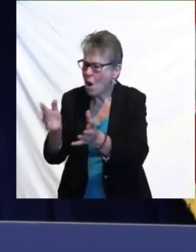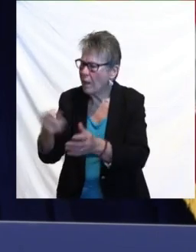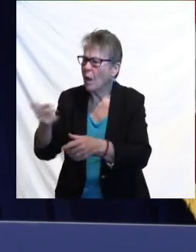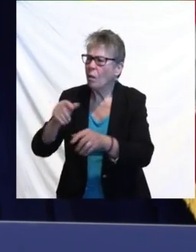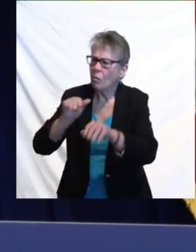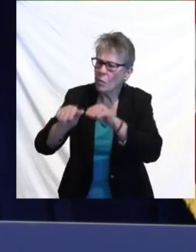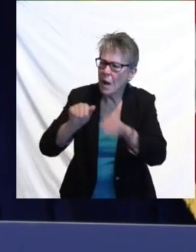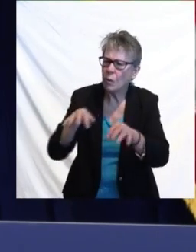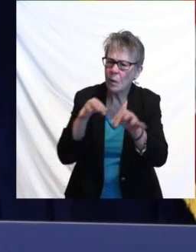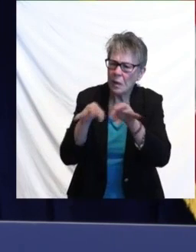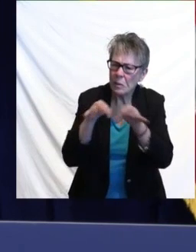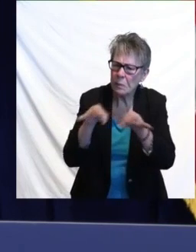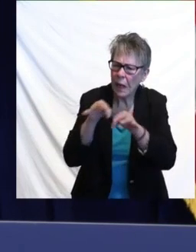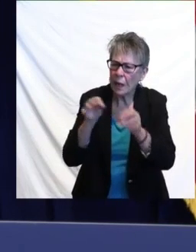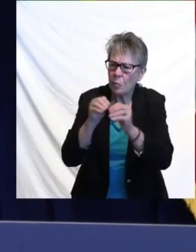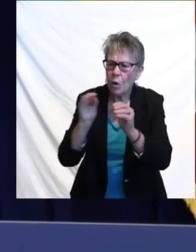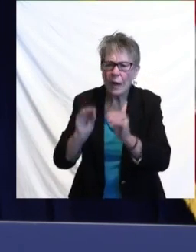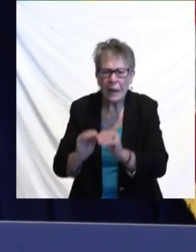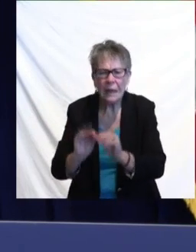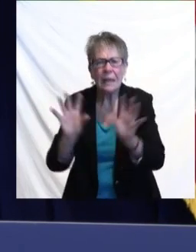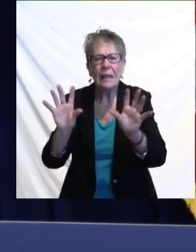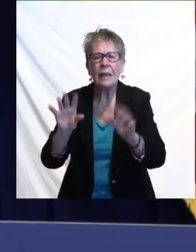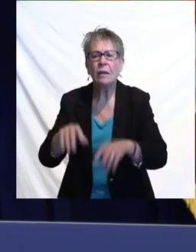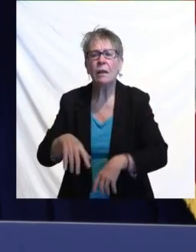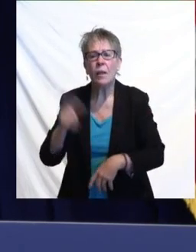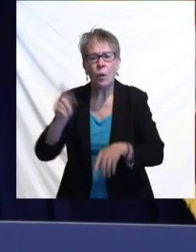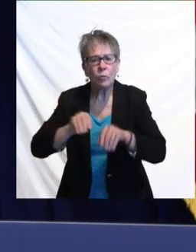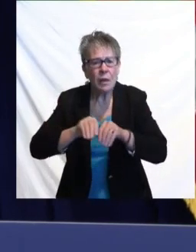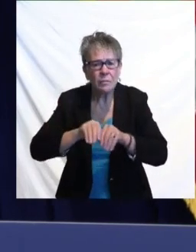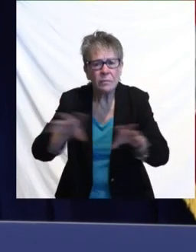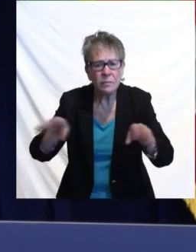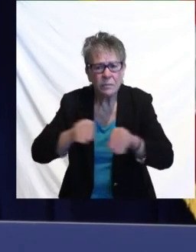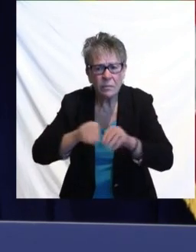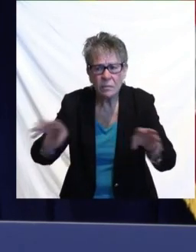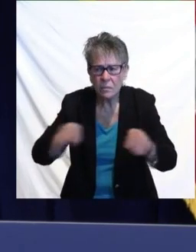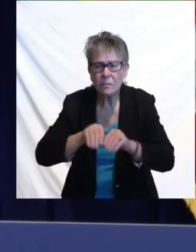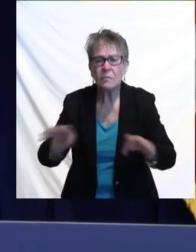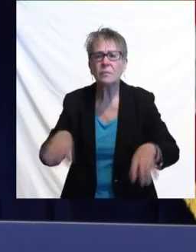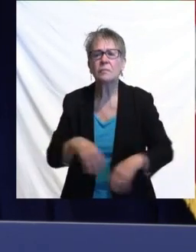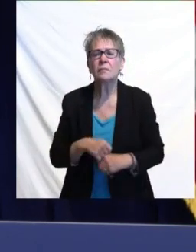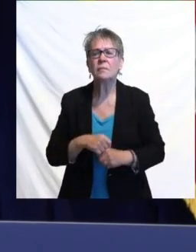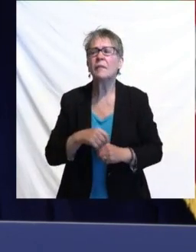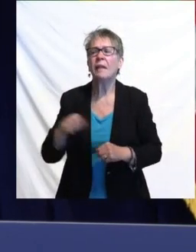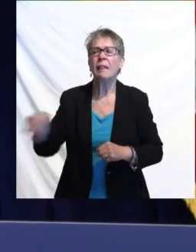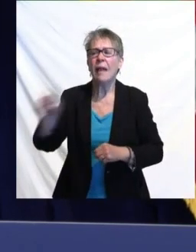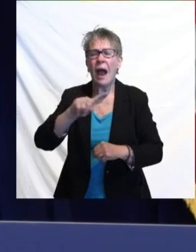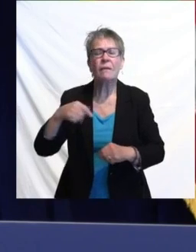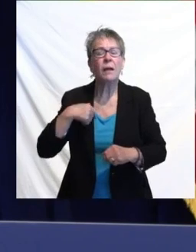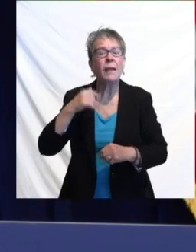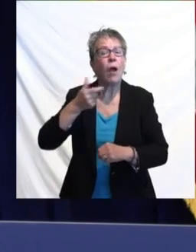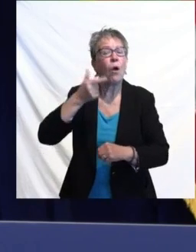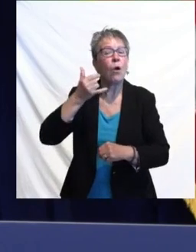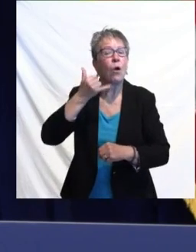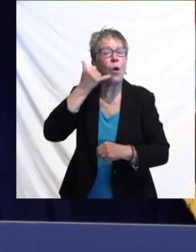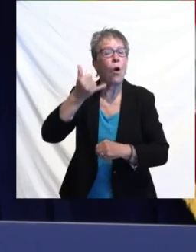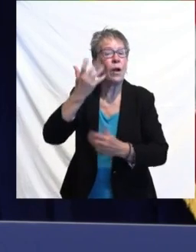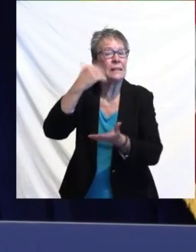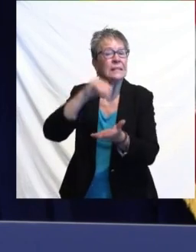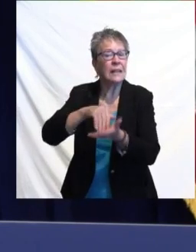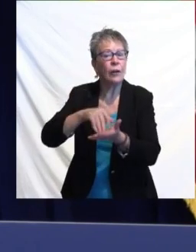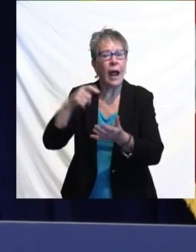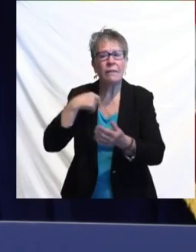booster. The call center has a dedicated hotline for questions related to third doses or